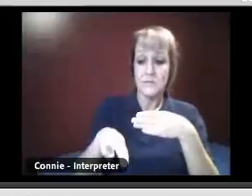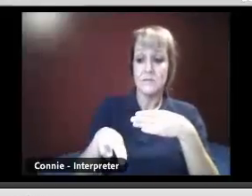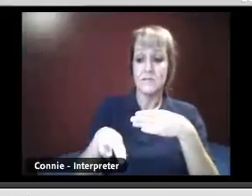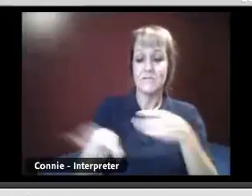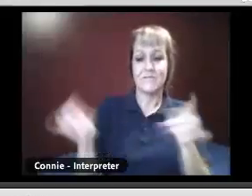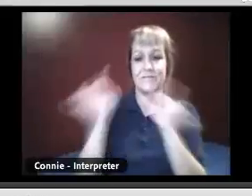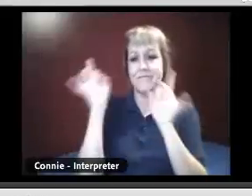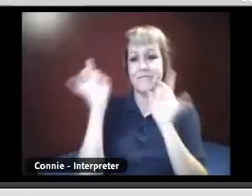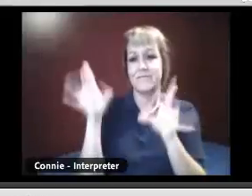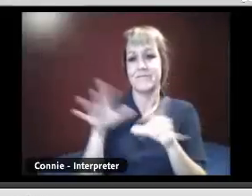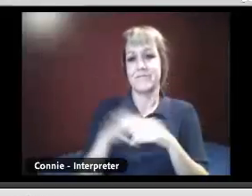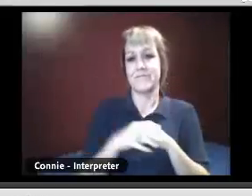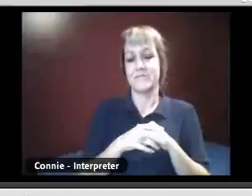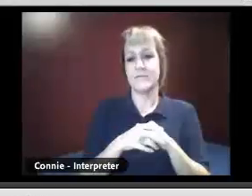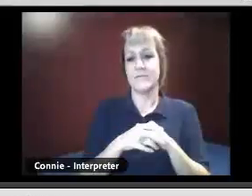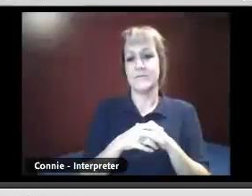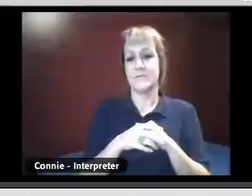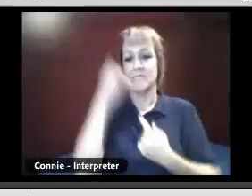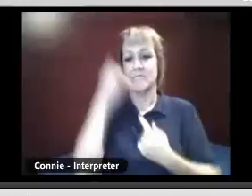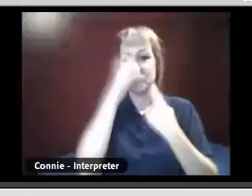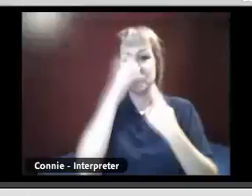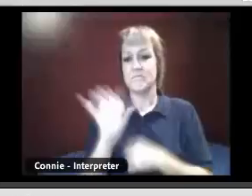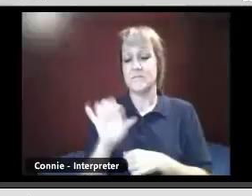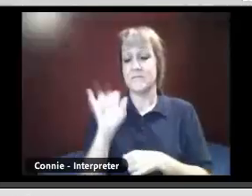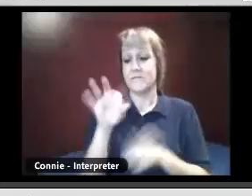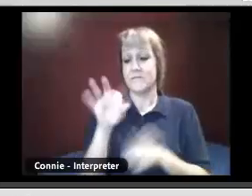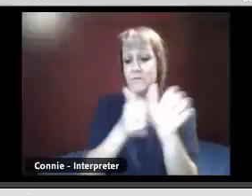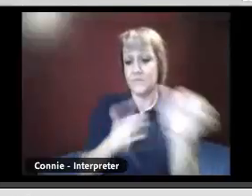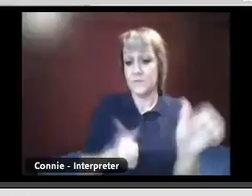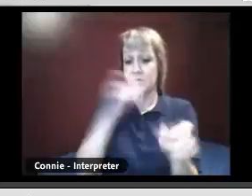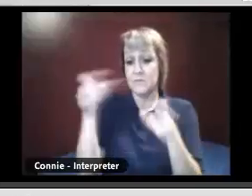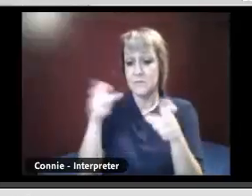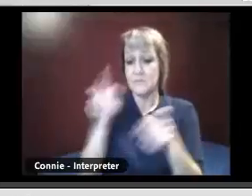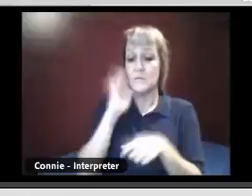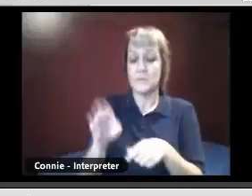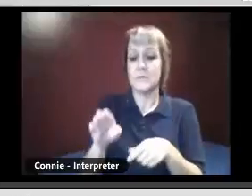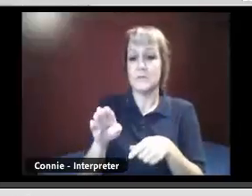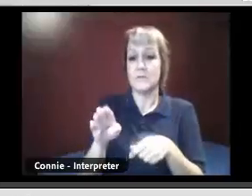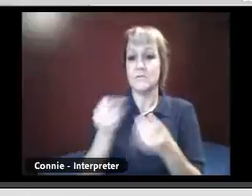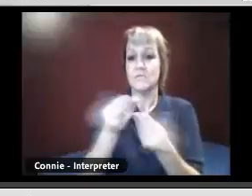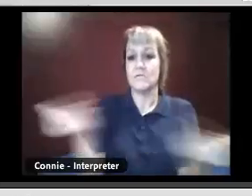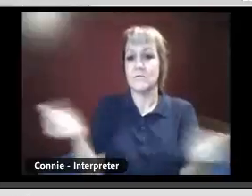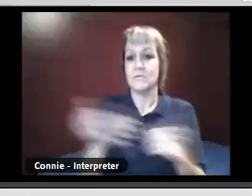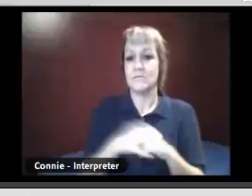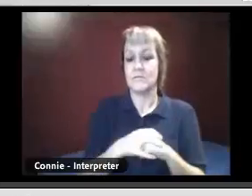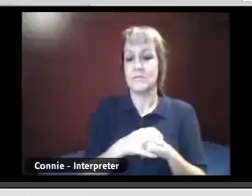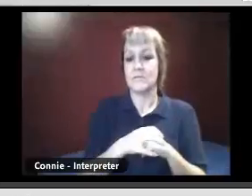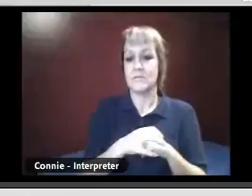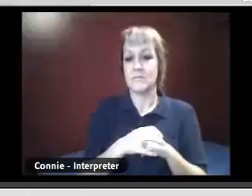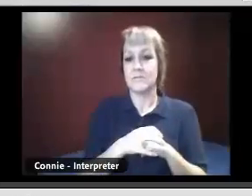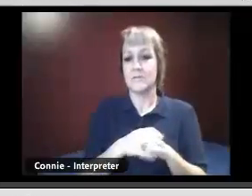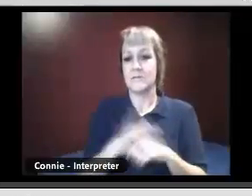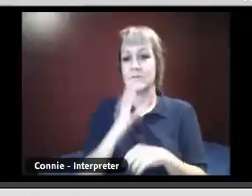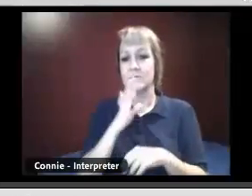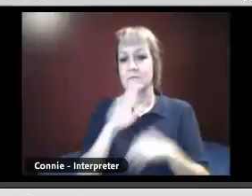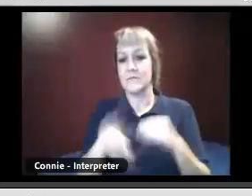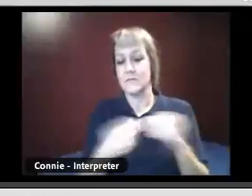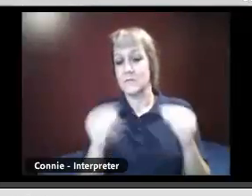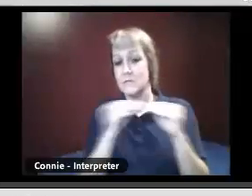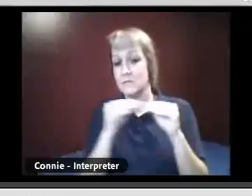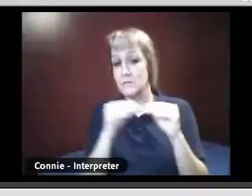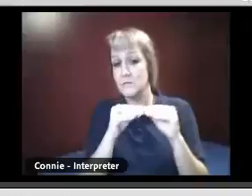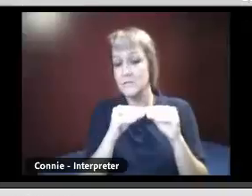disastrous. Tend to think if we avoid it, don't deal with it, they'll go away. But, as we talk further today, that just